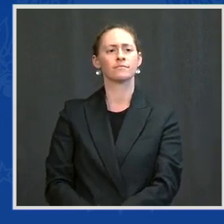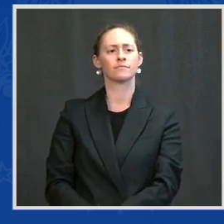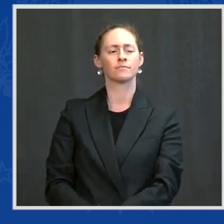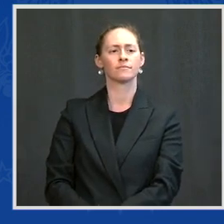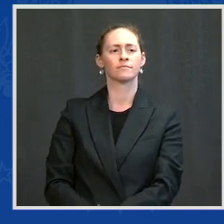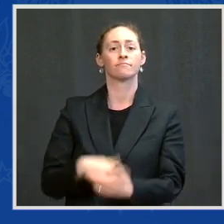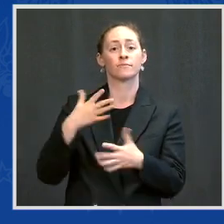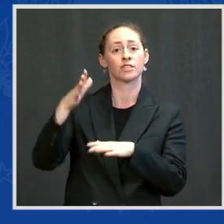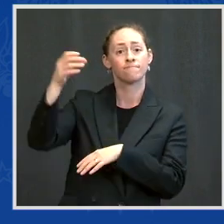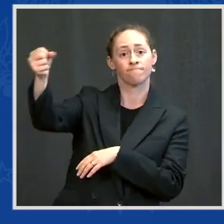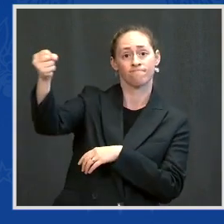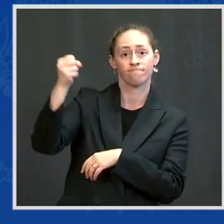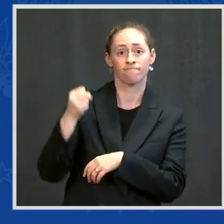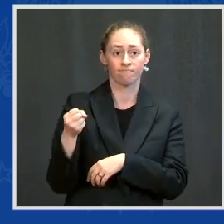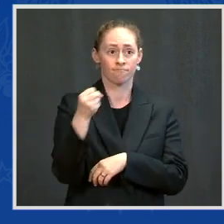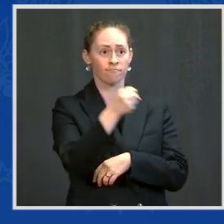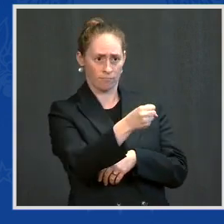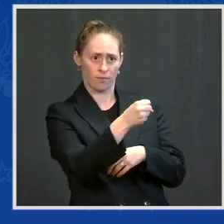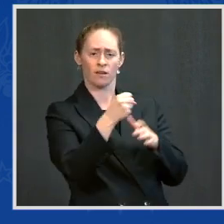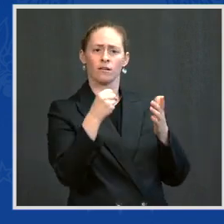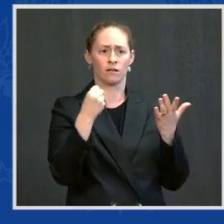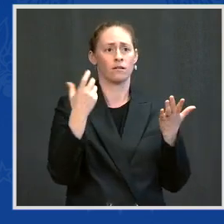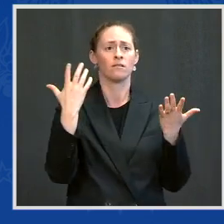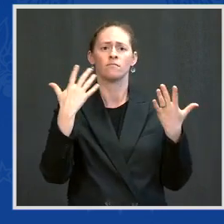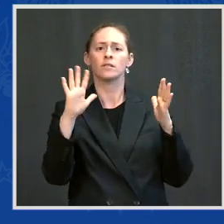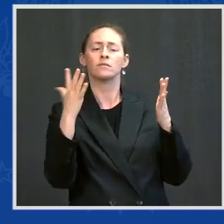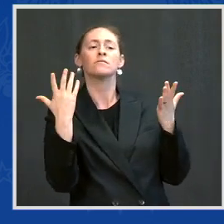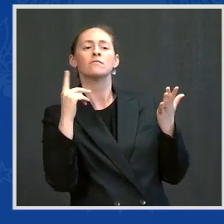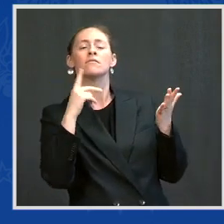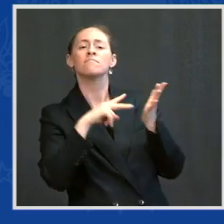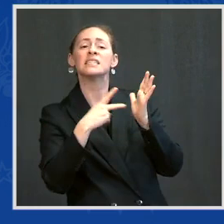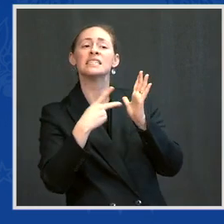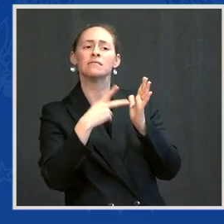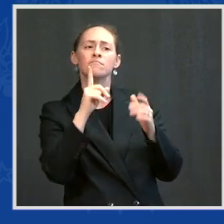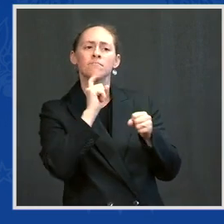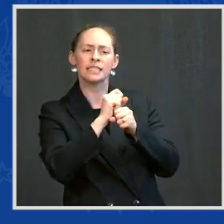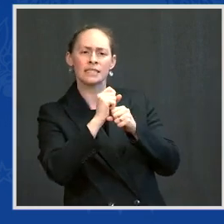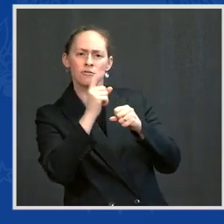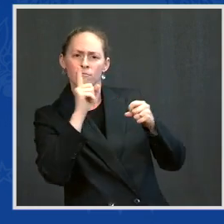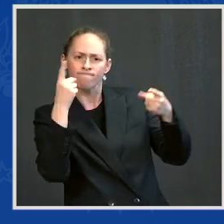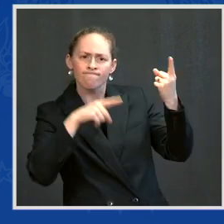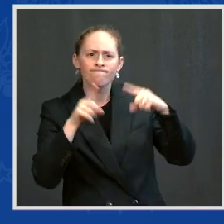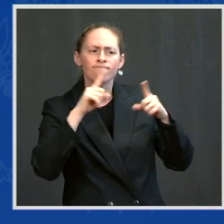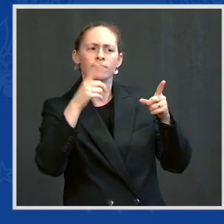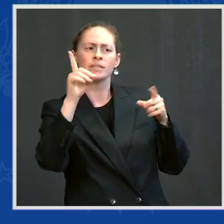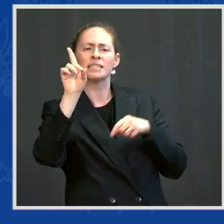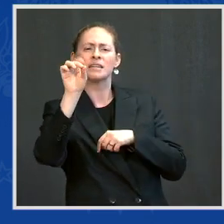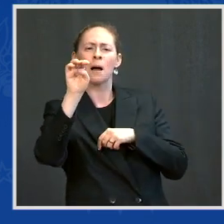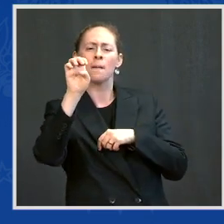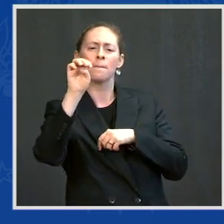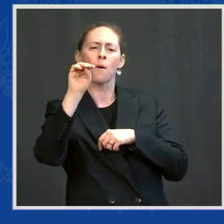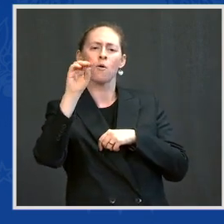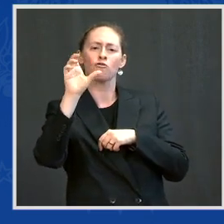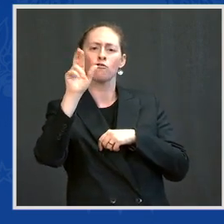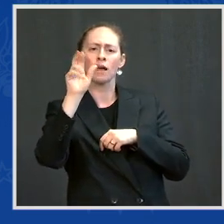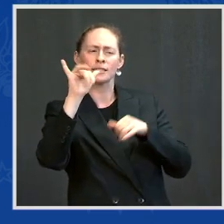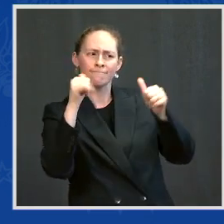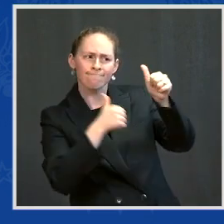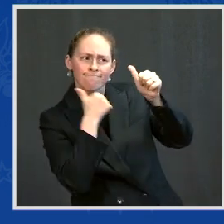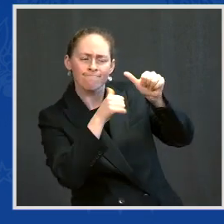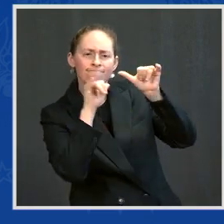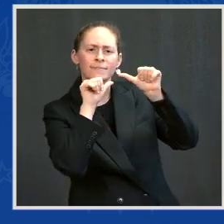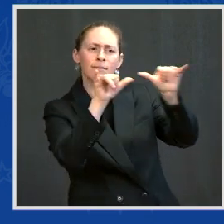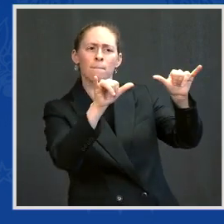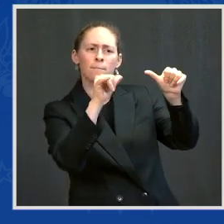exploring diplomacy and its readiness for dialogue with North Korea. I have high expectations, all the more as such a man of